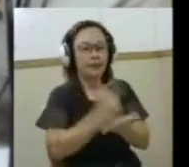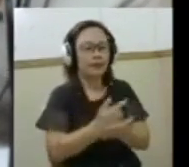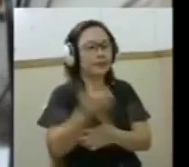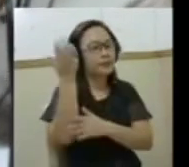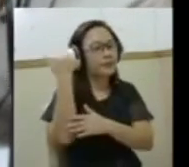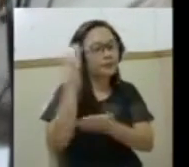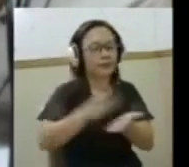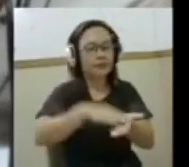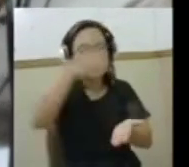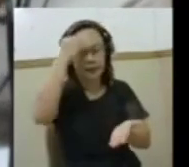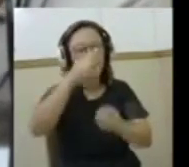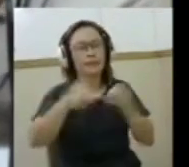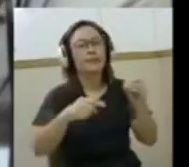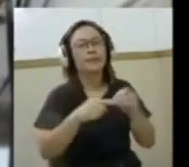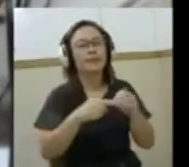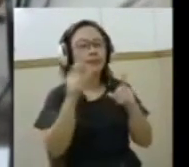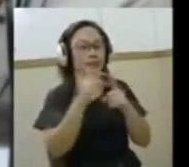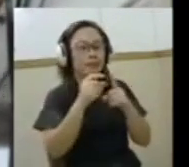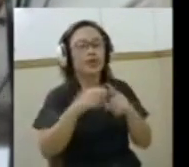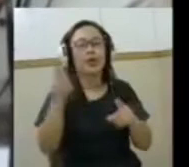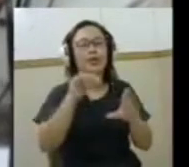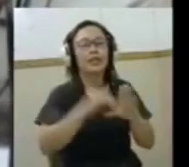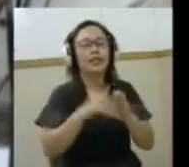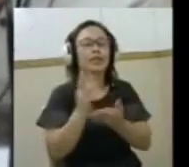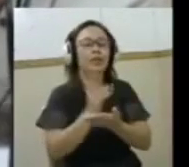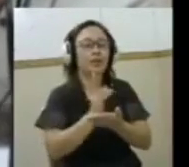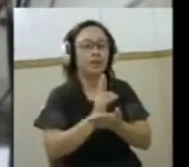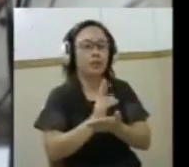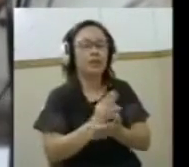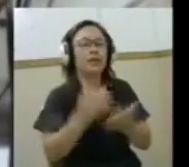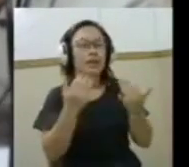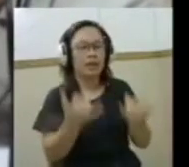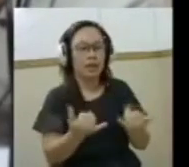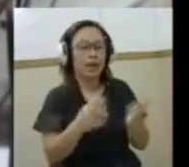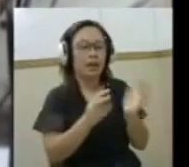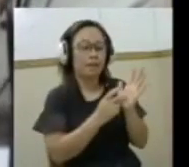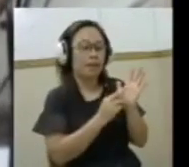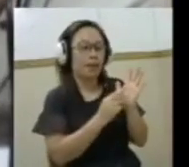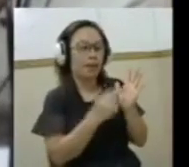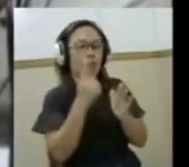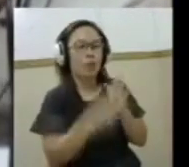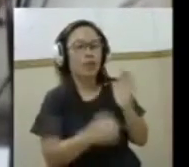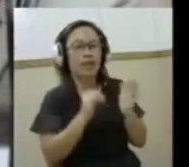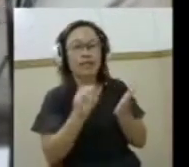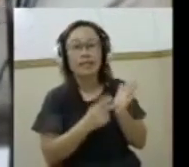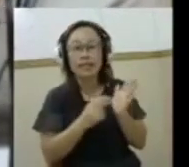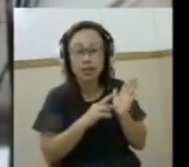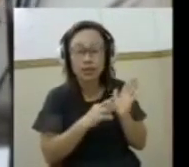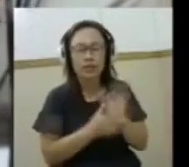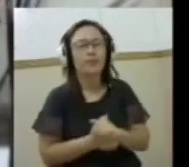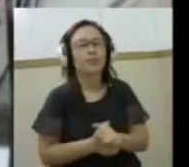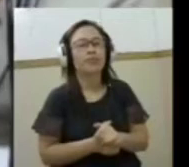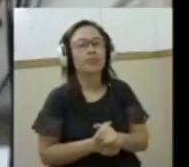we have learned about the technical terms used in research. Now, let us define what a research is. Yes, ma'am.